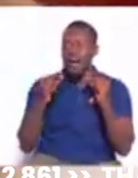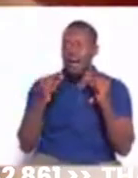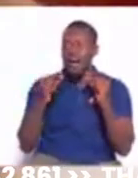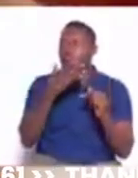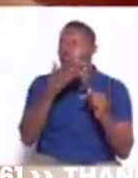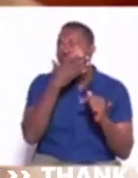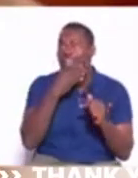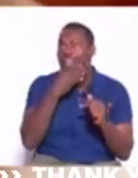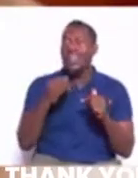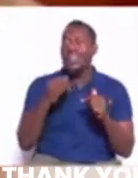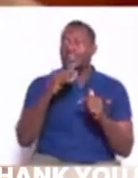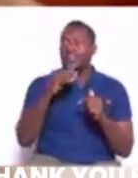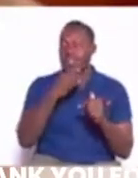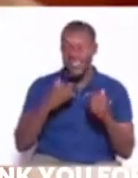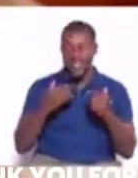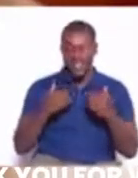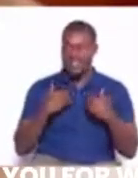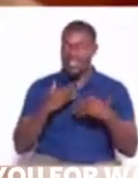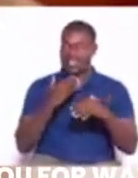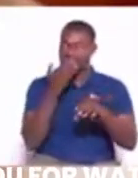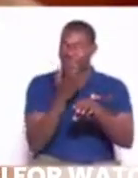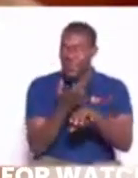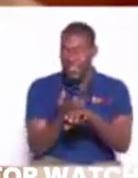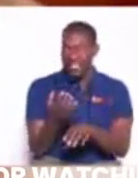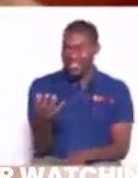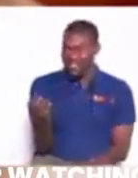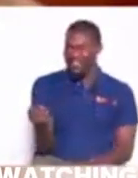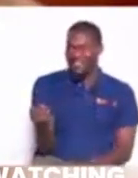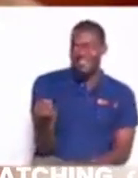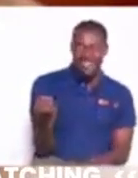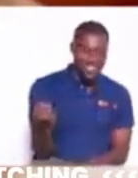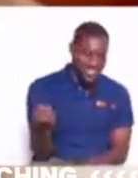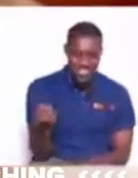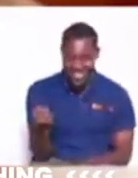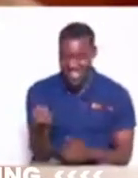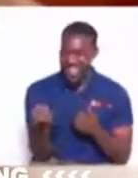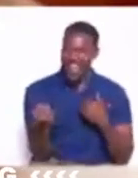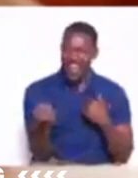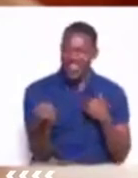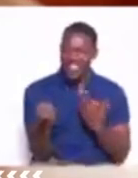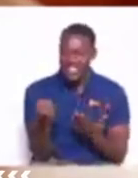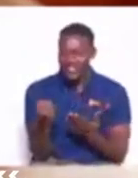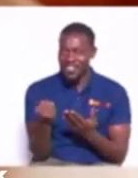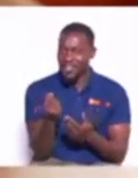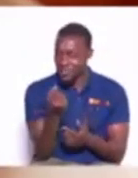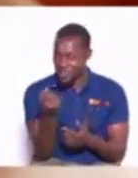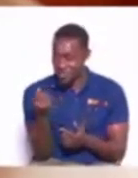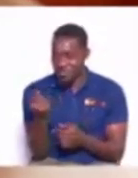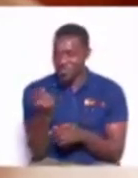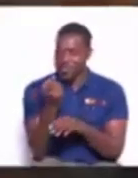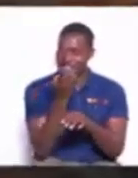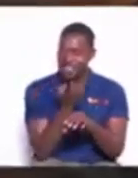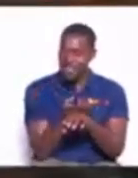hand. That was one of his favorite little things. It's all he had. And he thought the